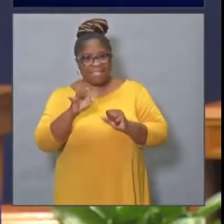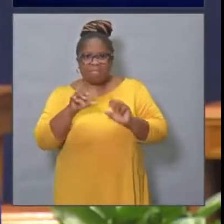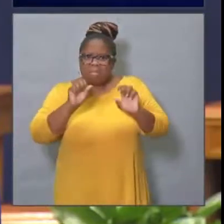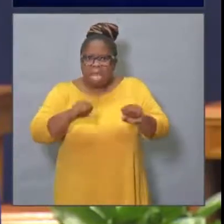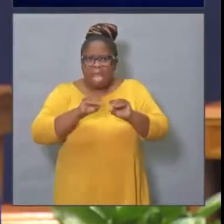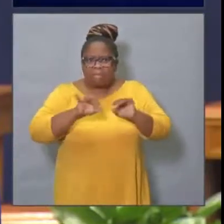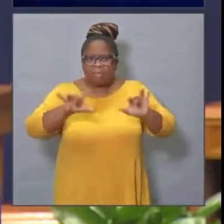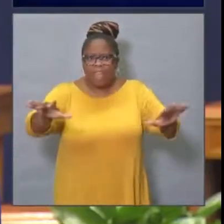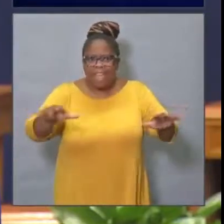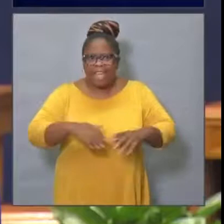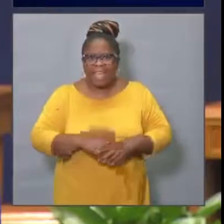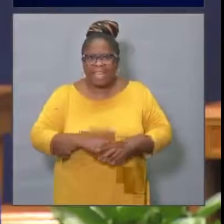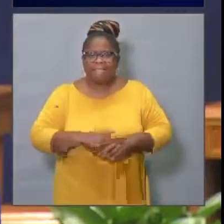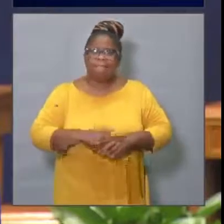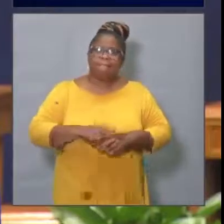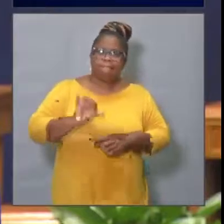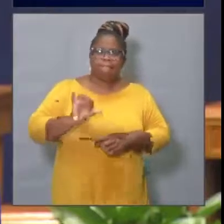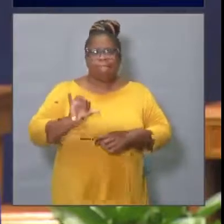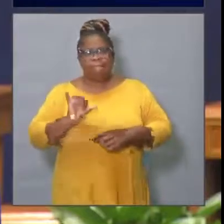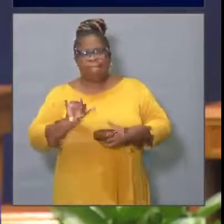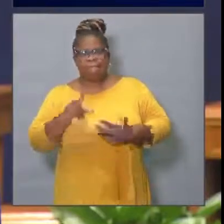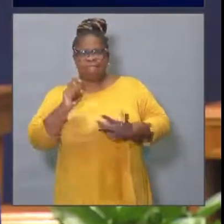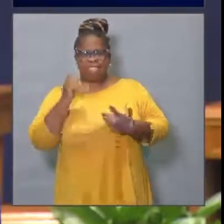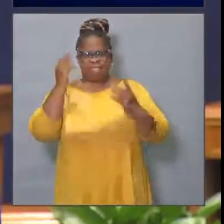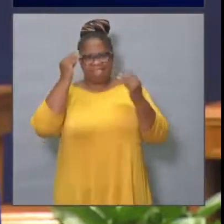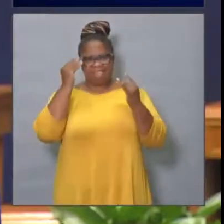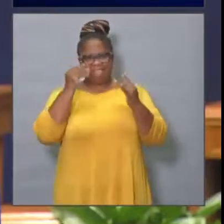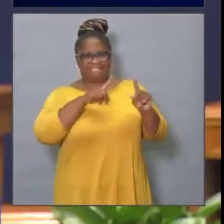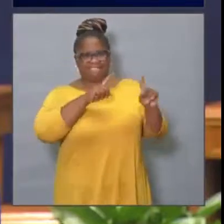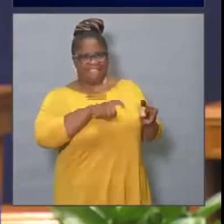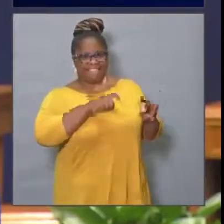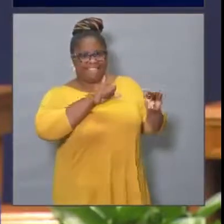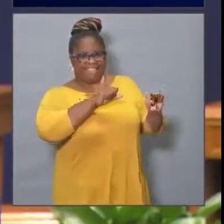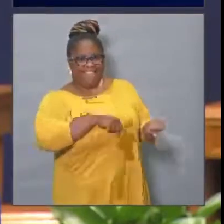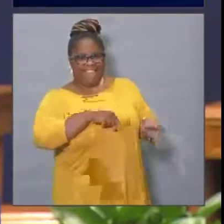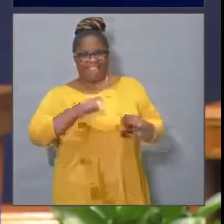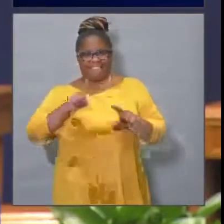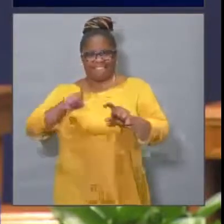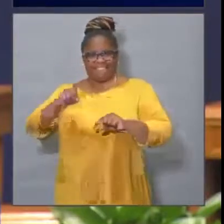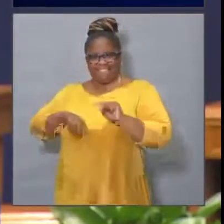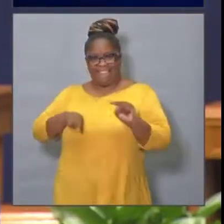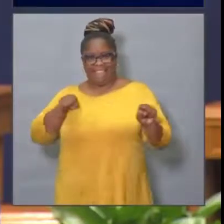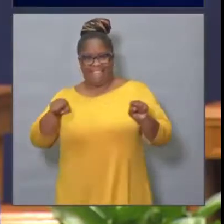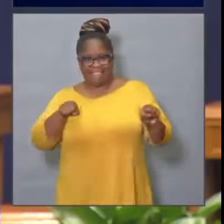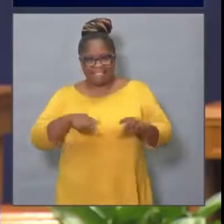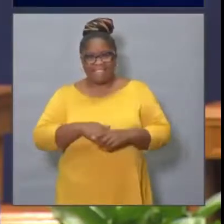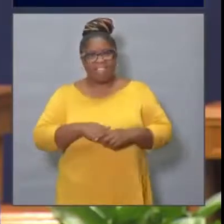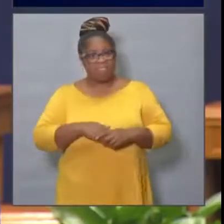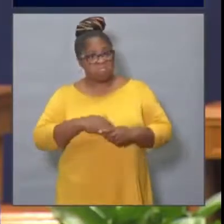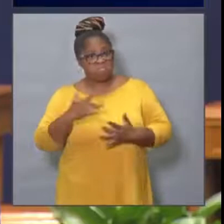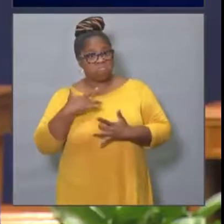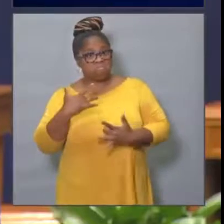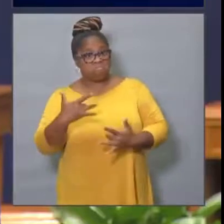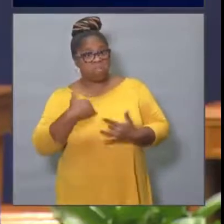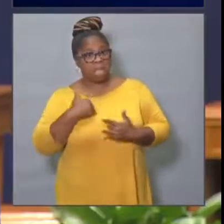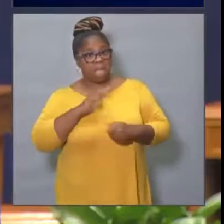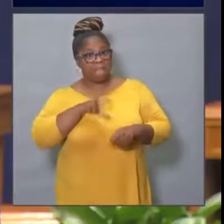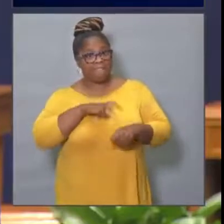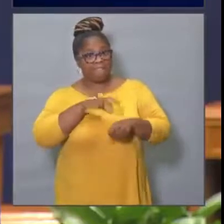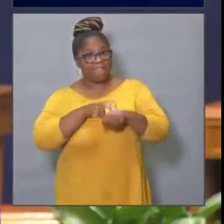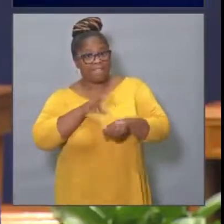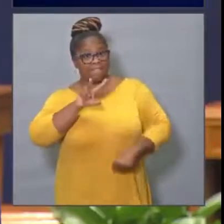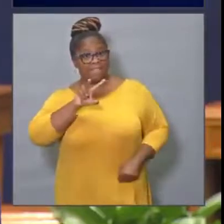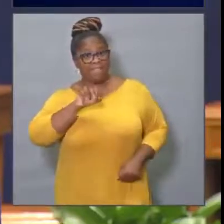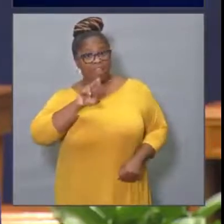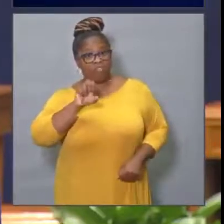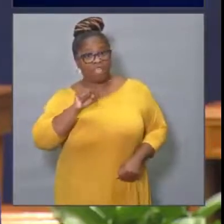test can and cannot reasonably do. A test reflects whether or not you are likely to have the virus only on the